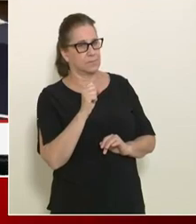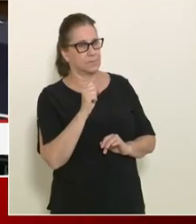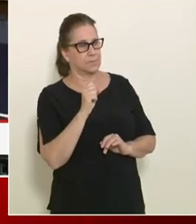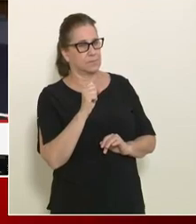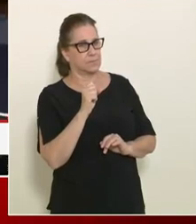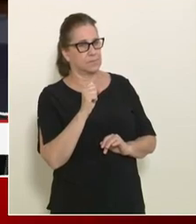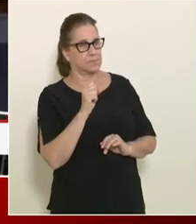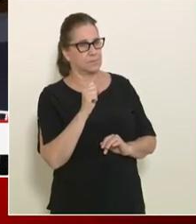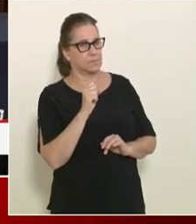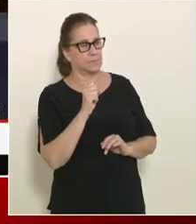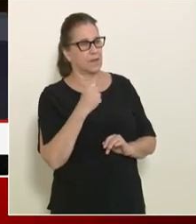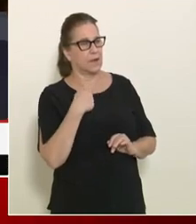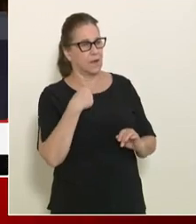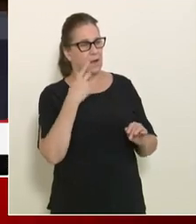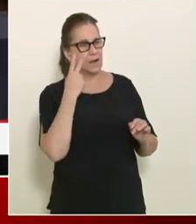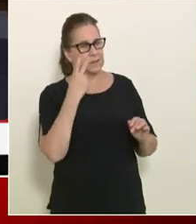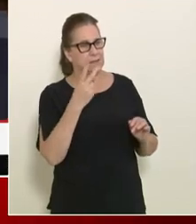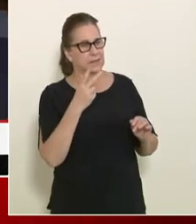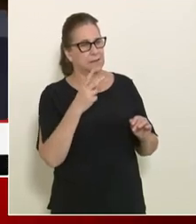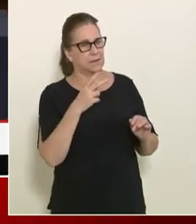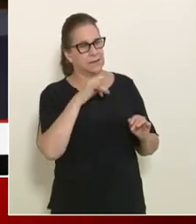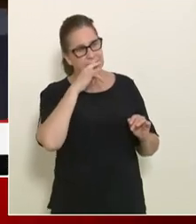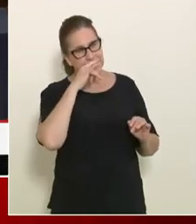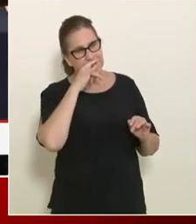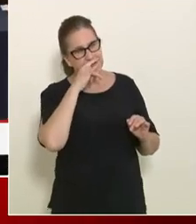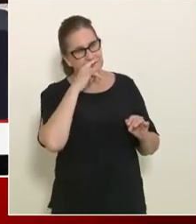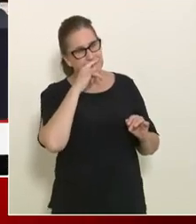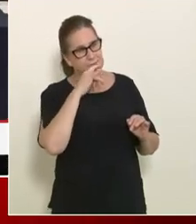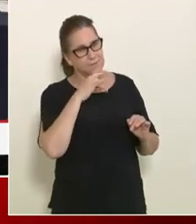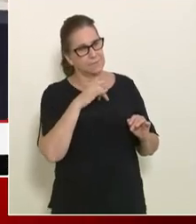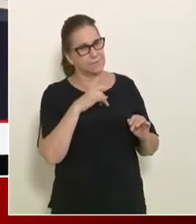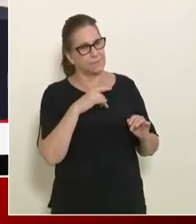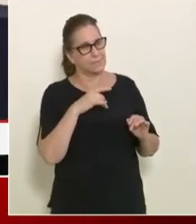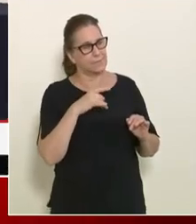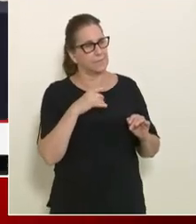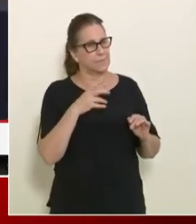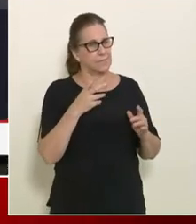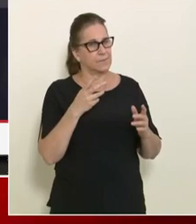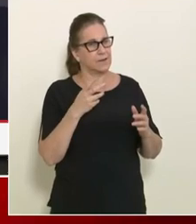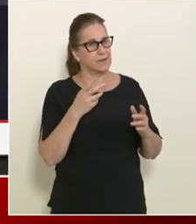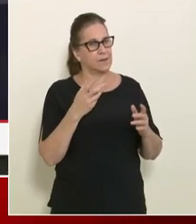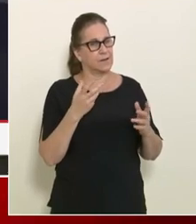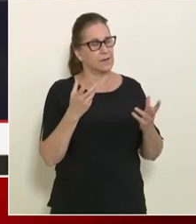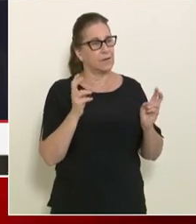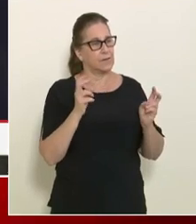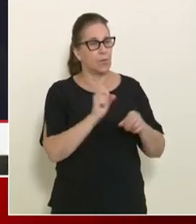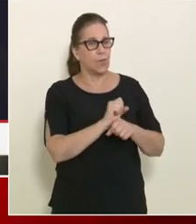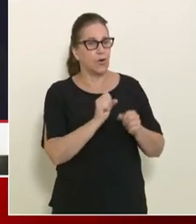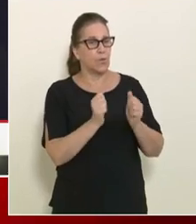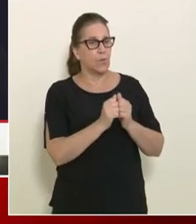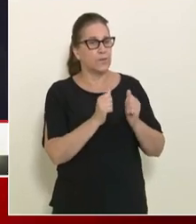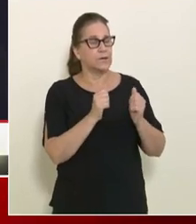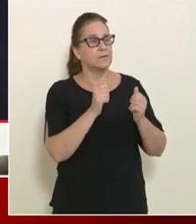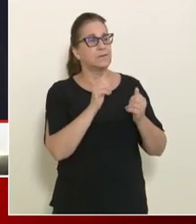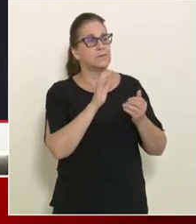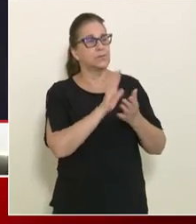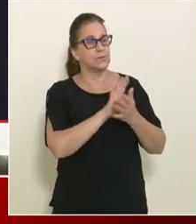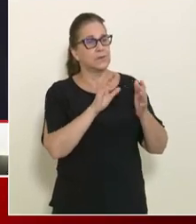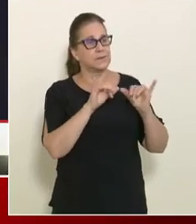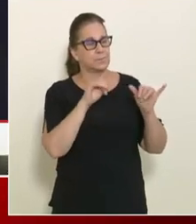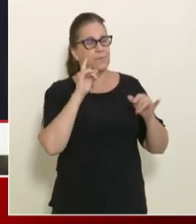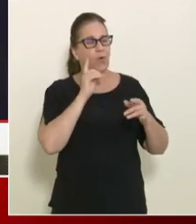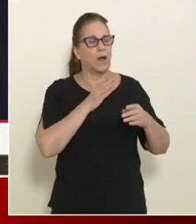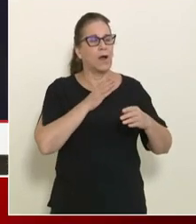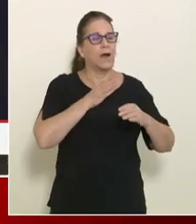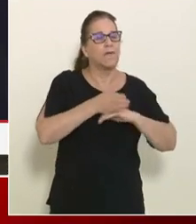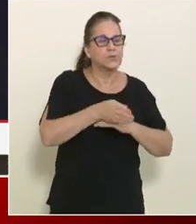is you were encouraging after-school providers to work with the school system to kind of set up